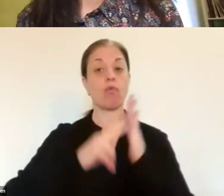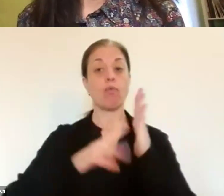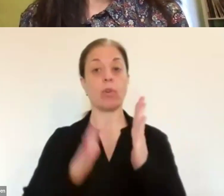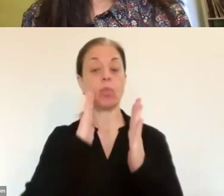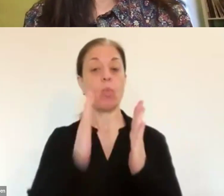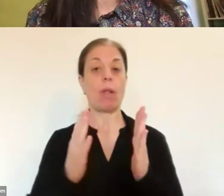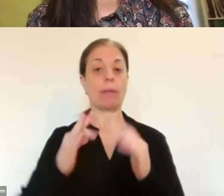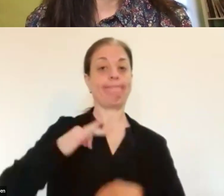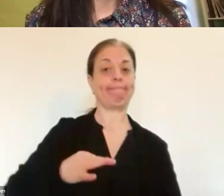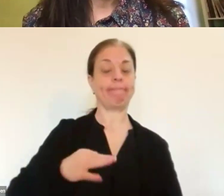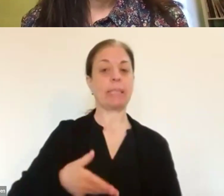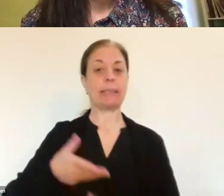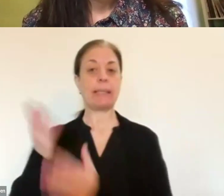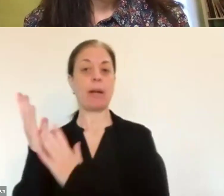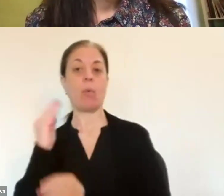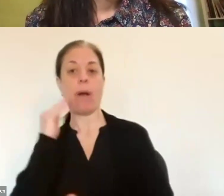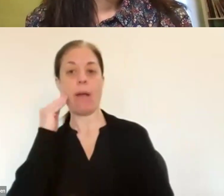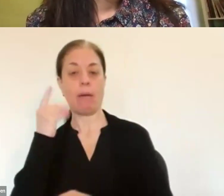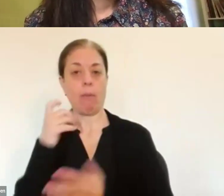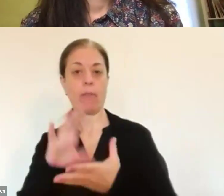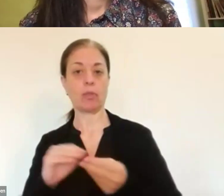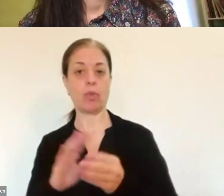away from this story?